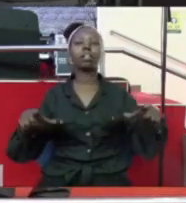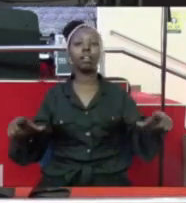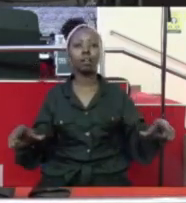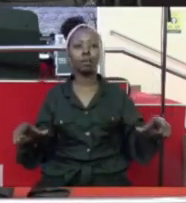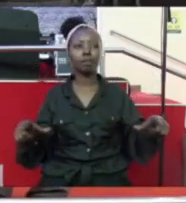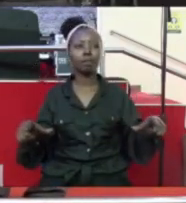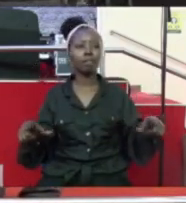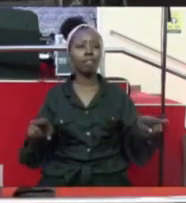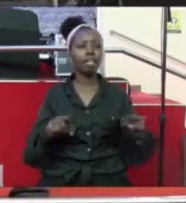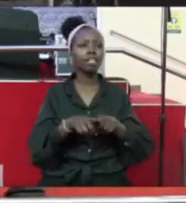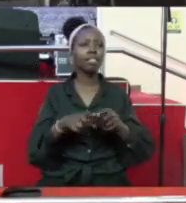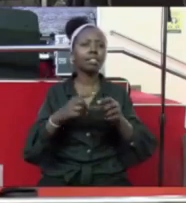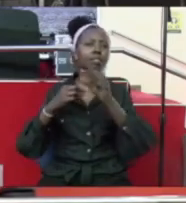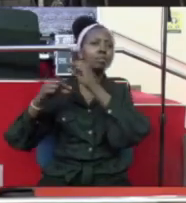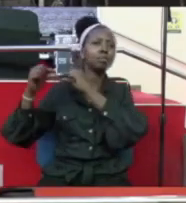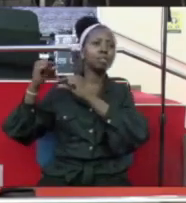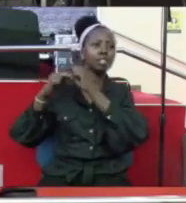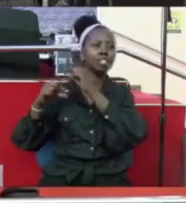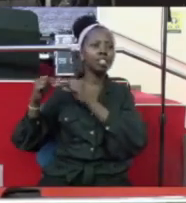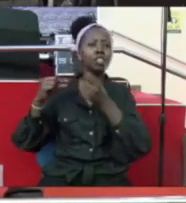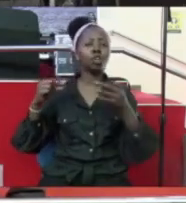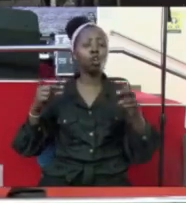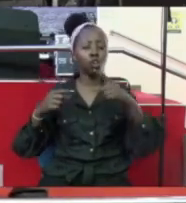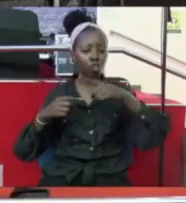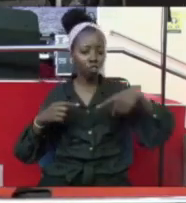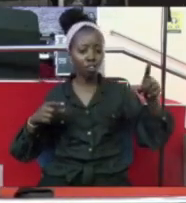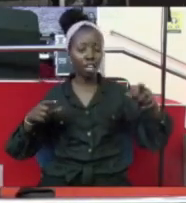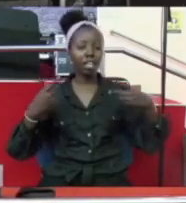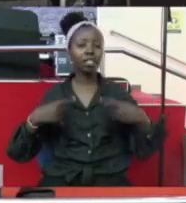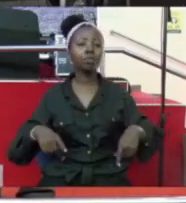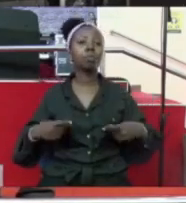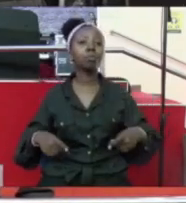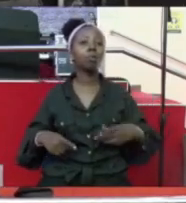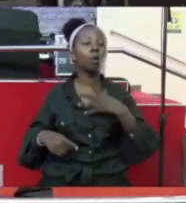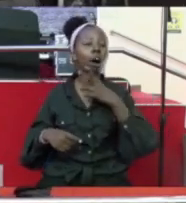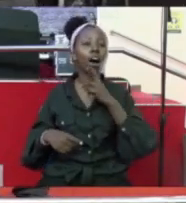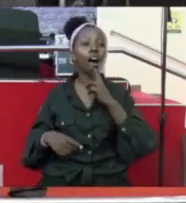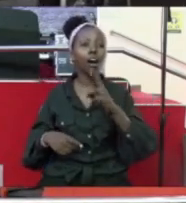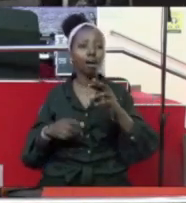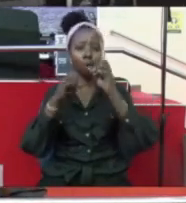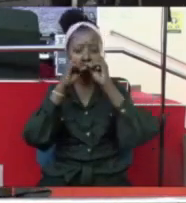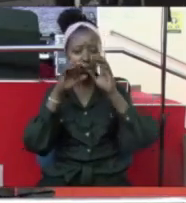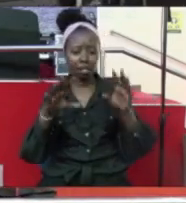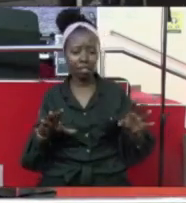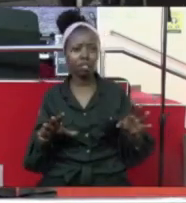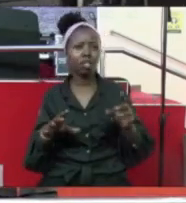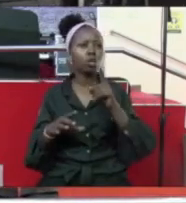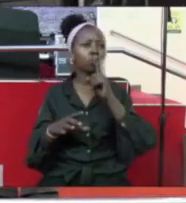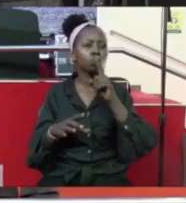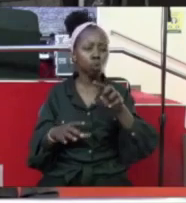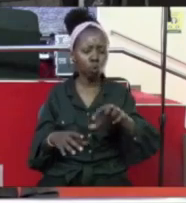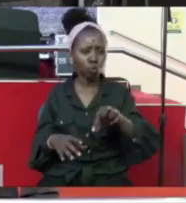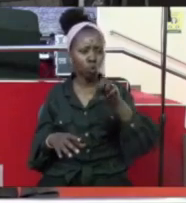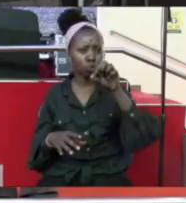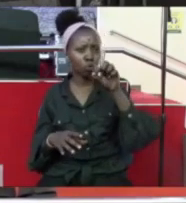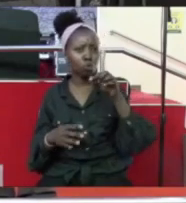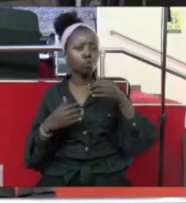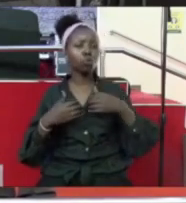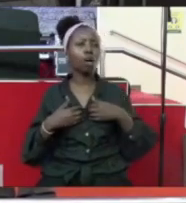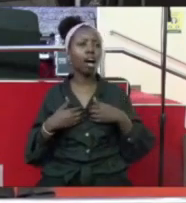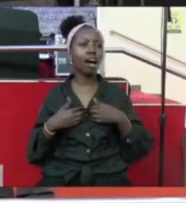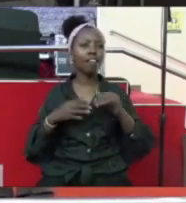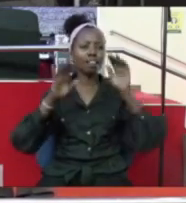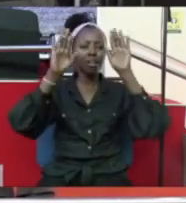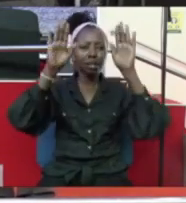The generation of the righteous will be blessed. Vizazi vya wenye haki vitakuwa vimebarikiwa. So let's choose to have meaningful covenant